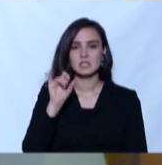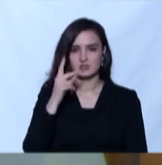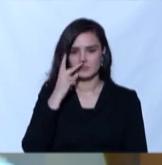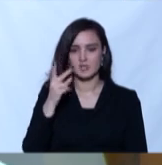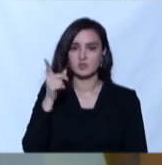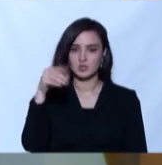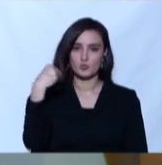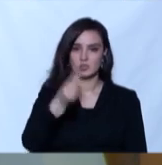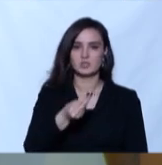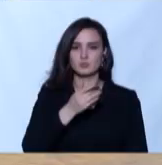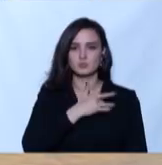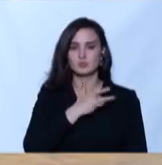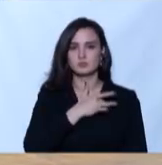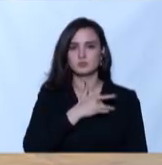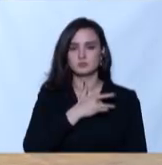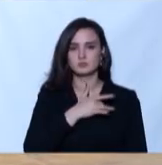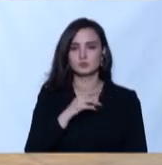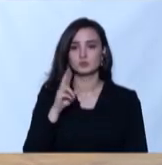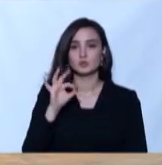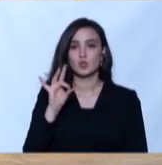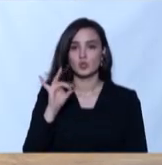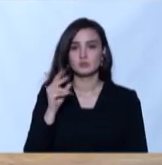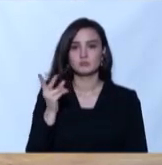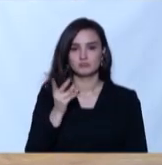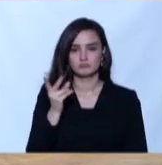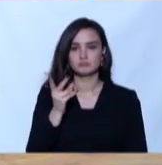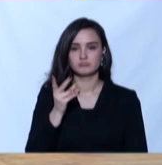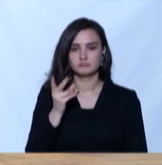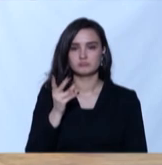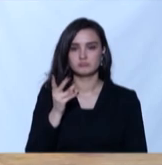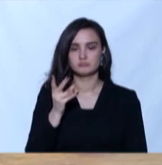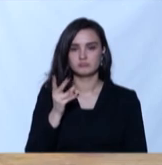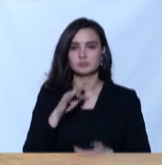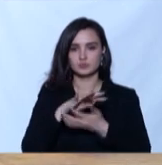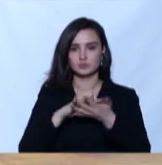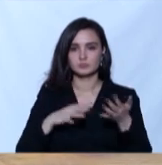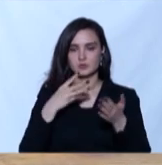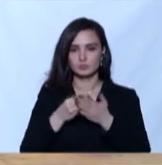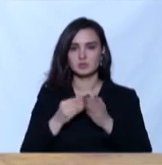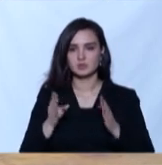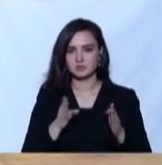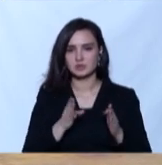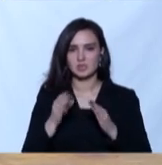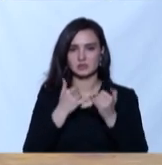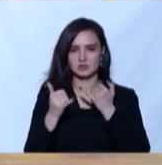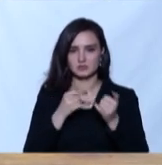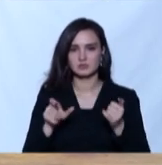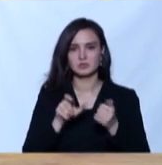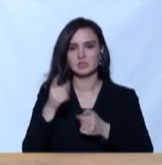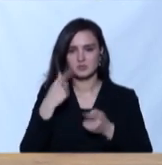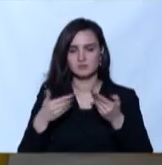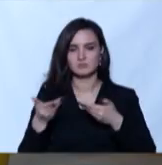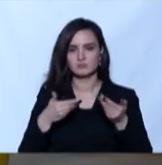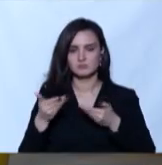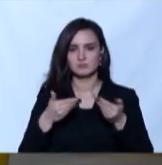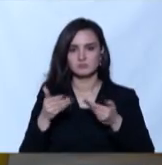heart." So Dorothy and Toto, Scarecrow and the Tin Man, continued their journey down the yellow brick road. They